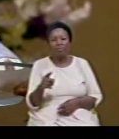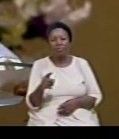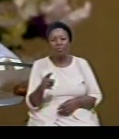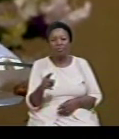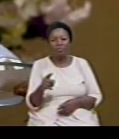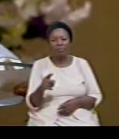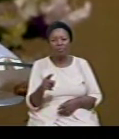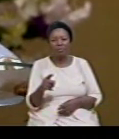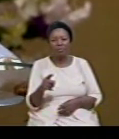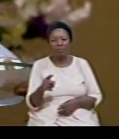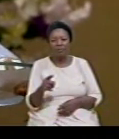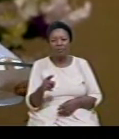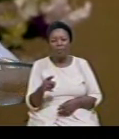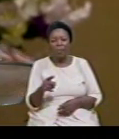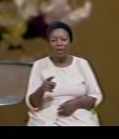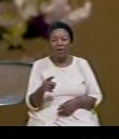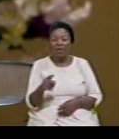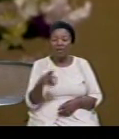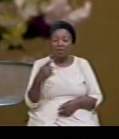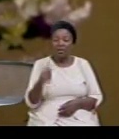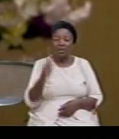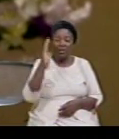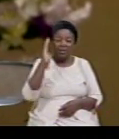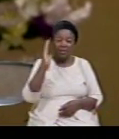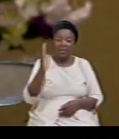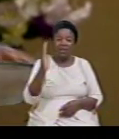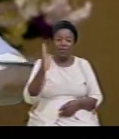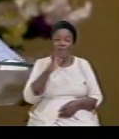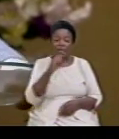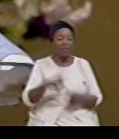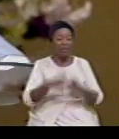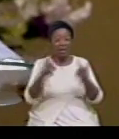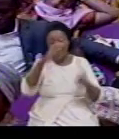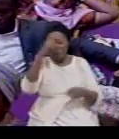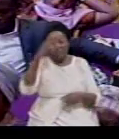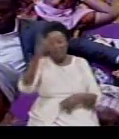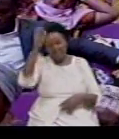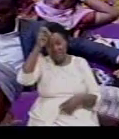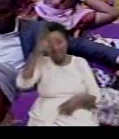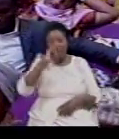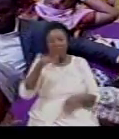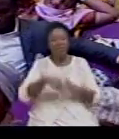The devil is in trouble. I said the devil is in trouble